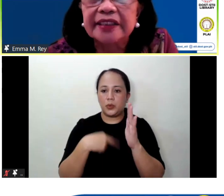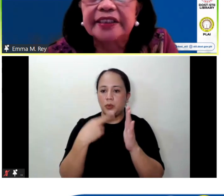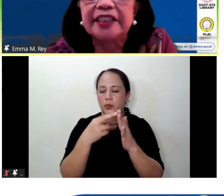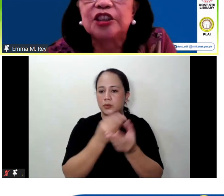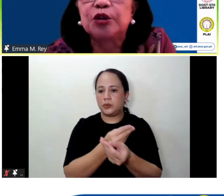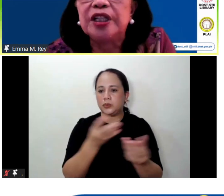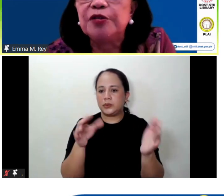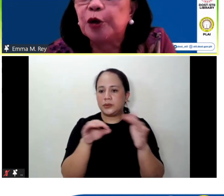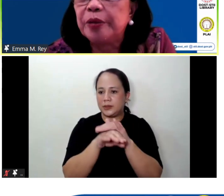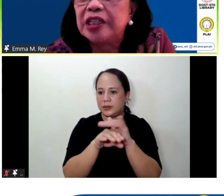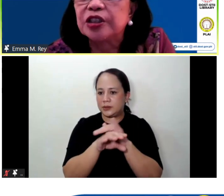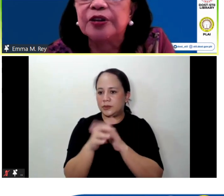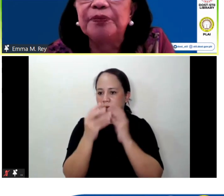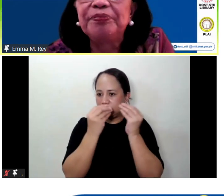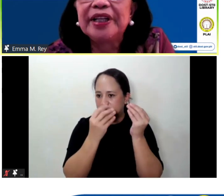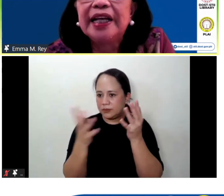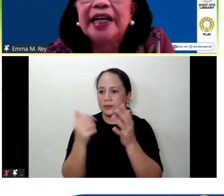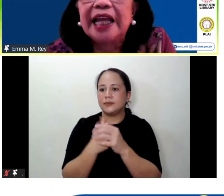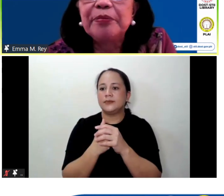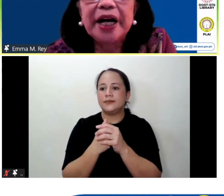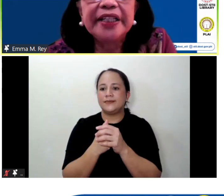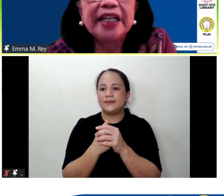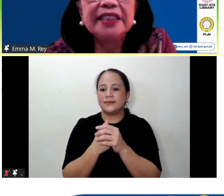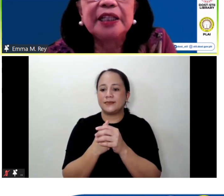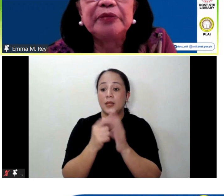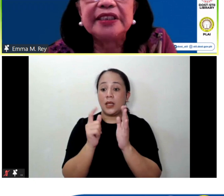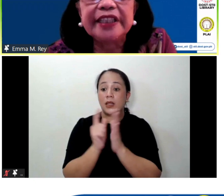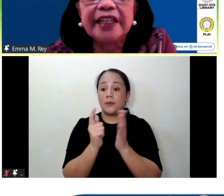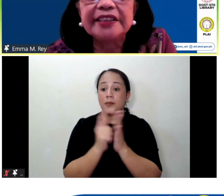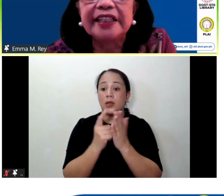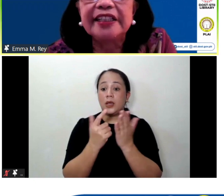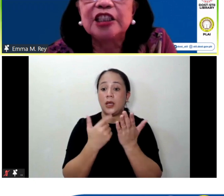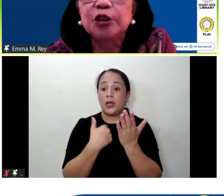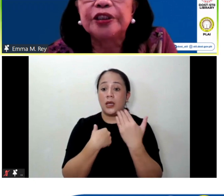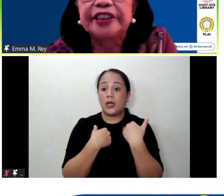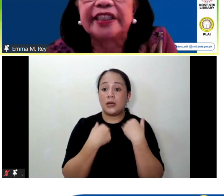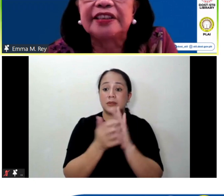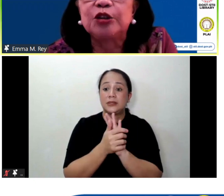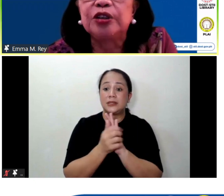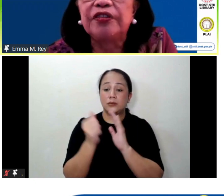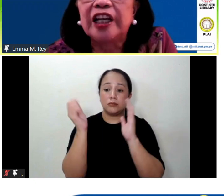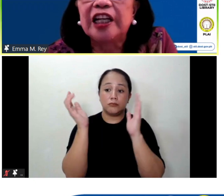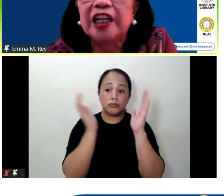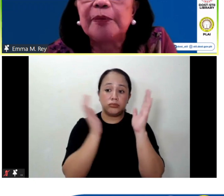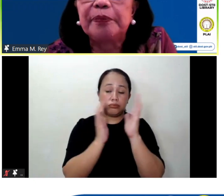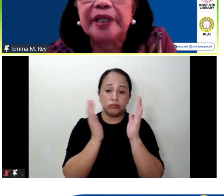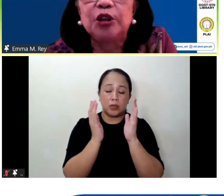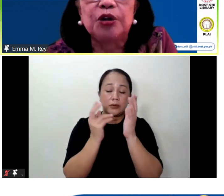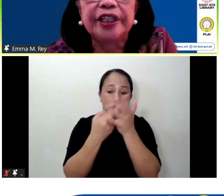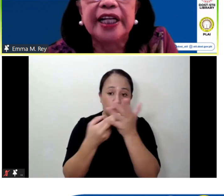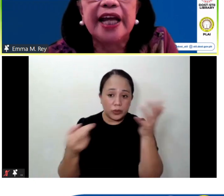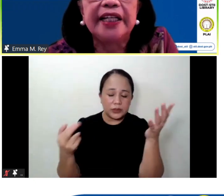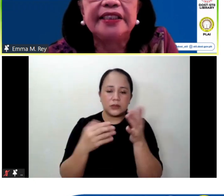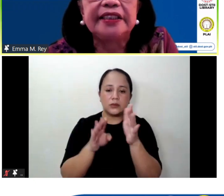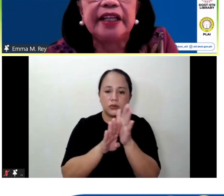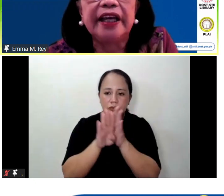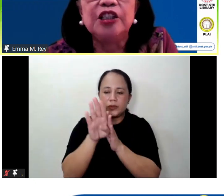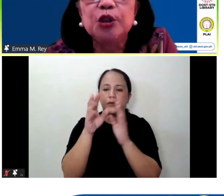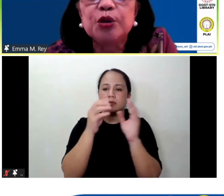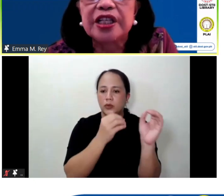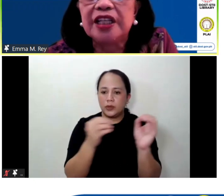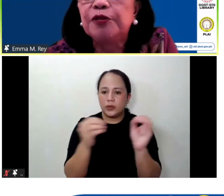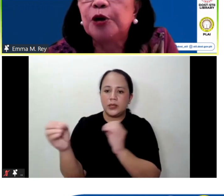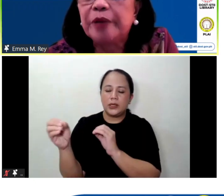providing access to information. Librarians have the skills and resources to develop and to organize